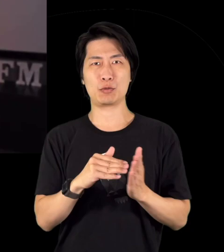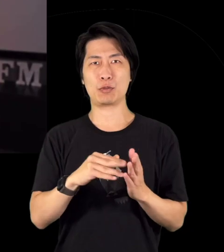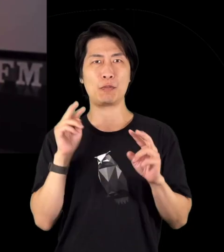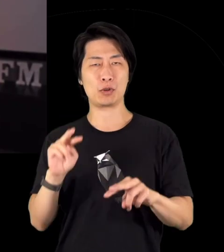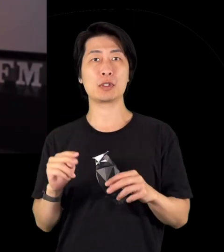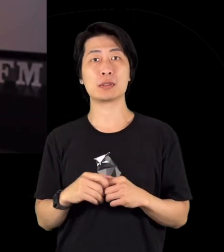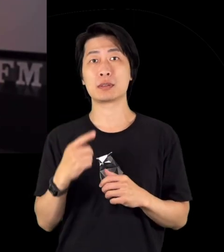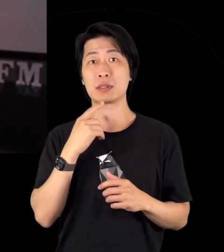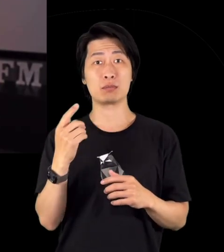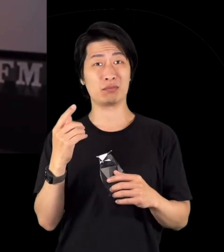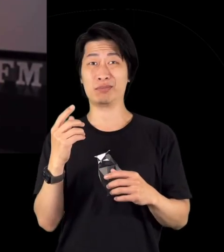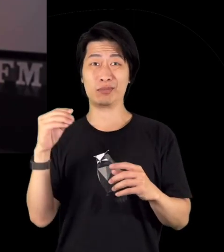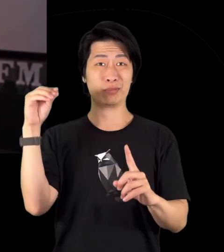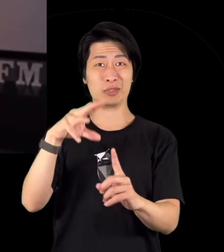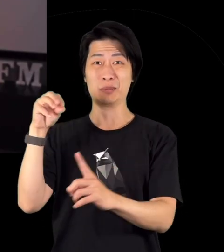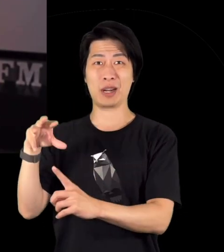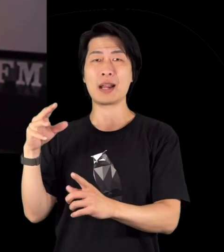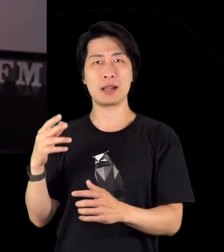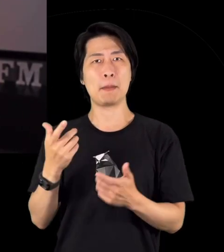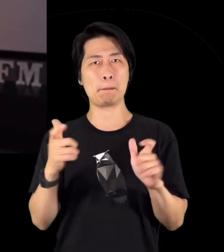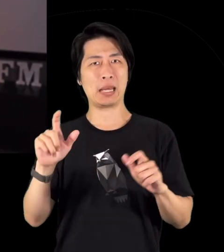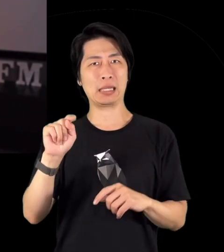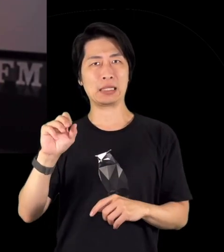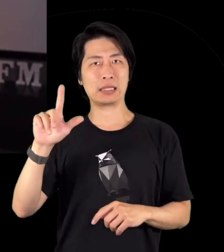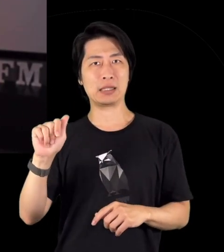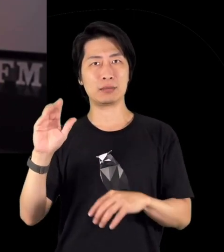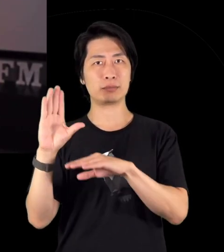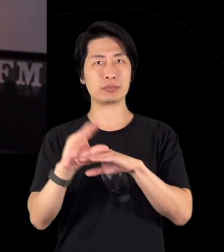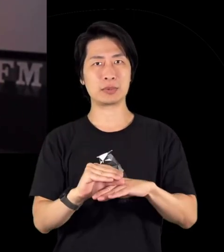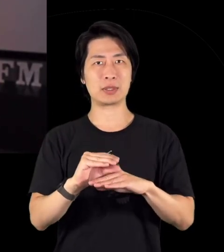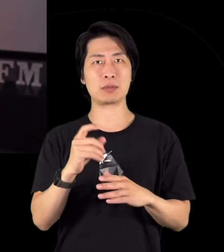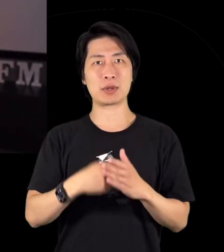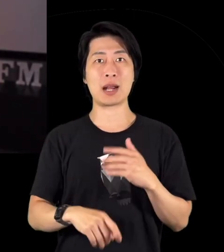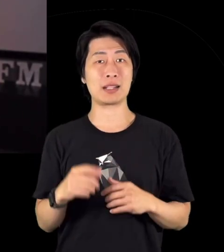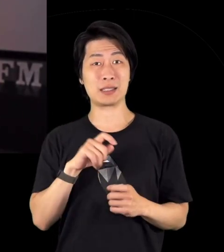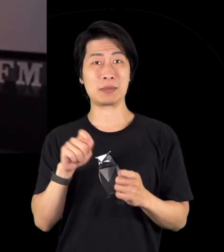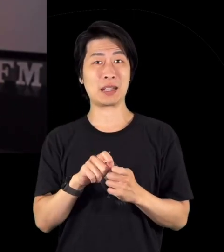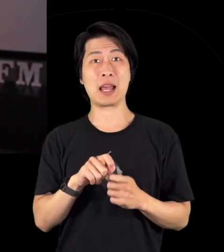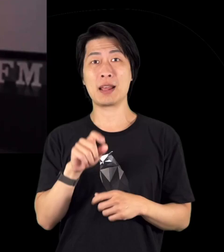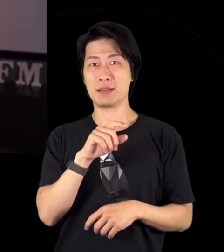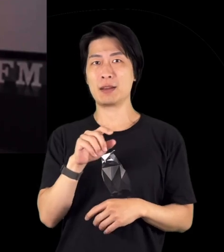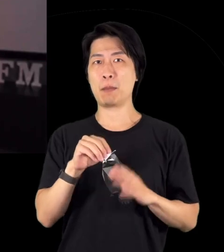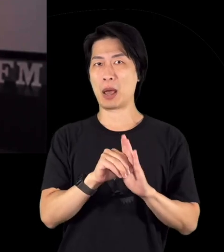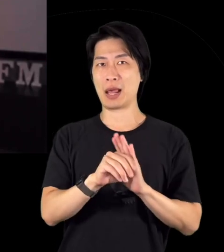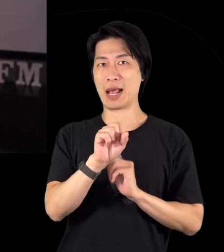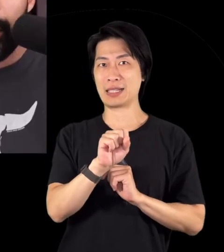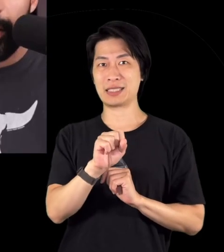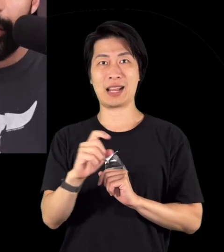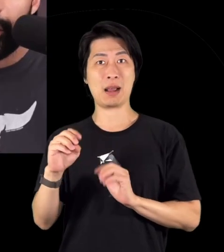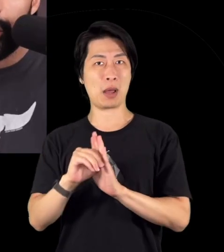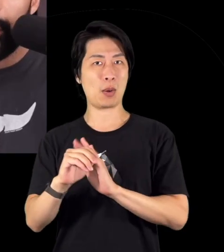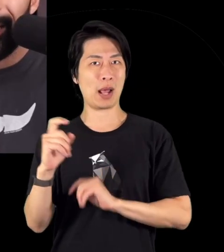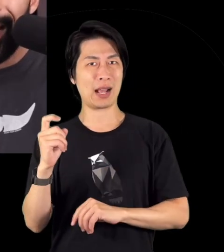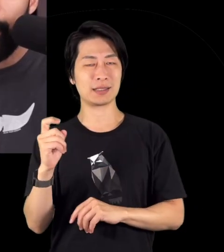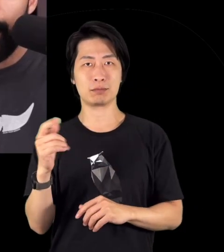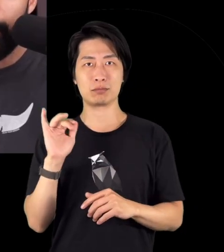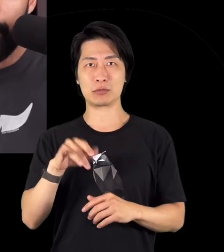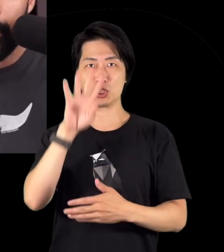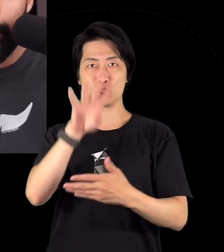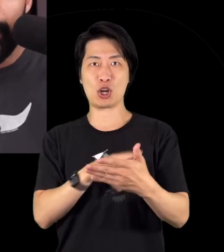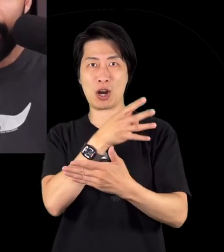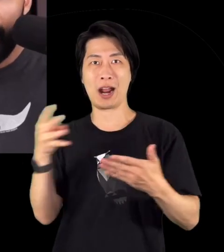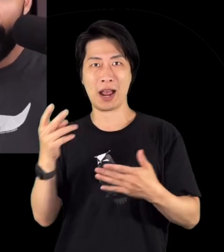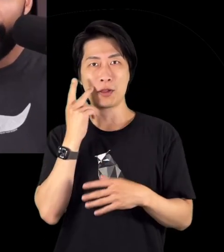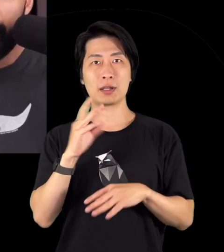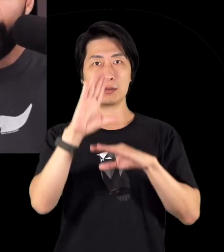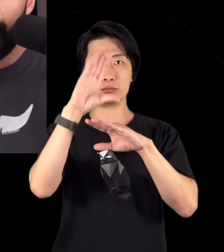highlight the huge price decreases that Tesla has gone through this year, specifically with the Model S and X. Here's a chart that outlines what